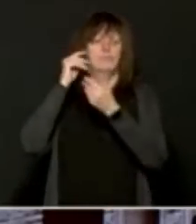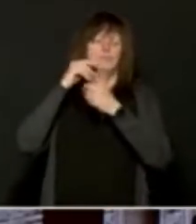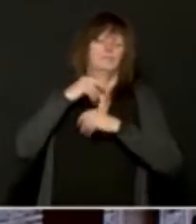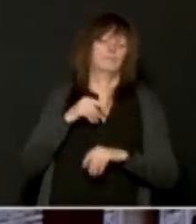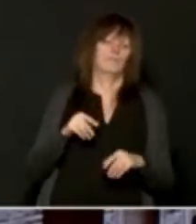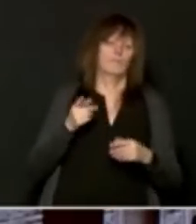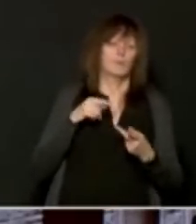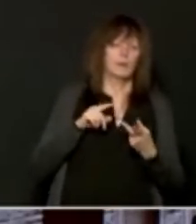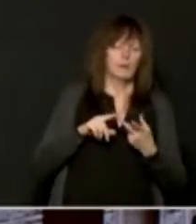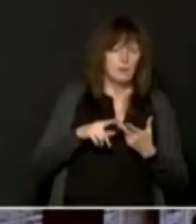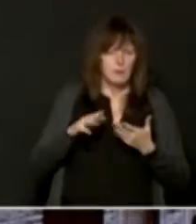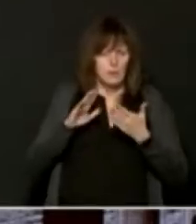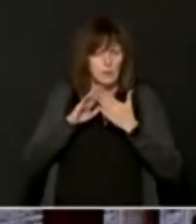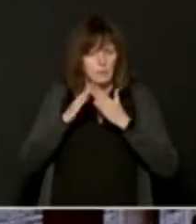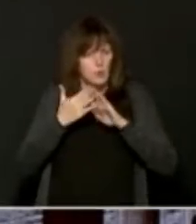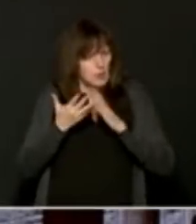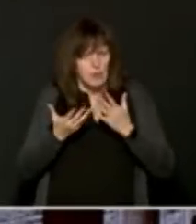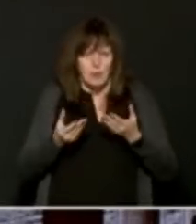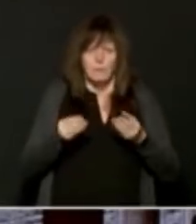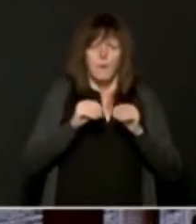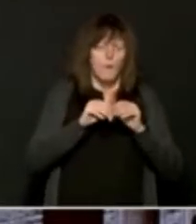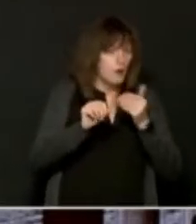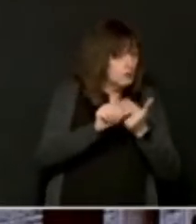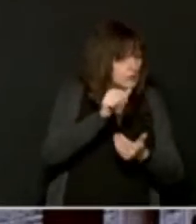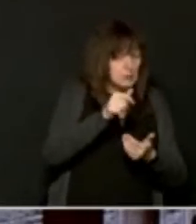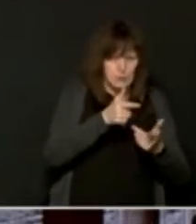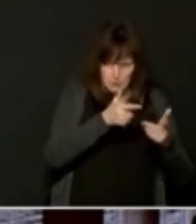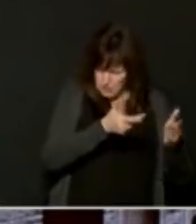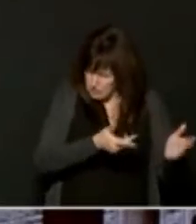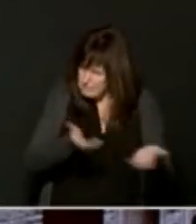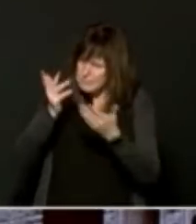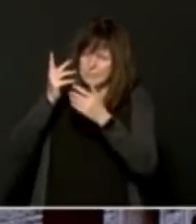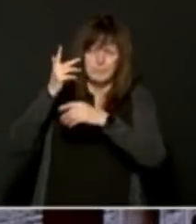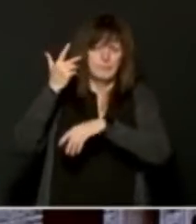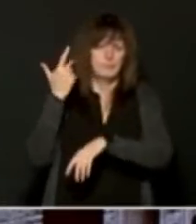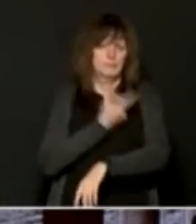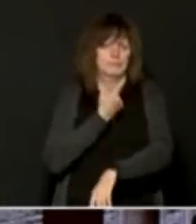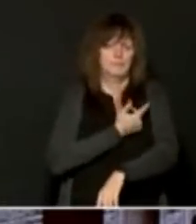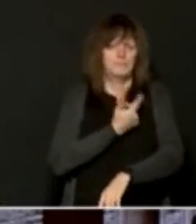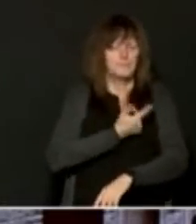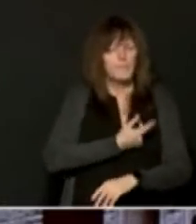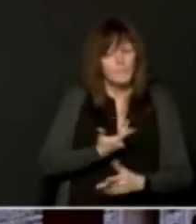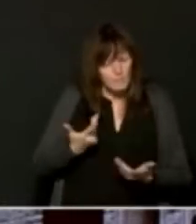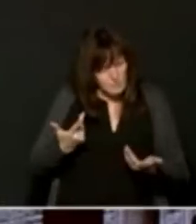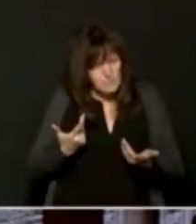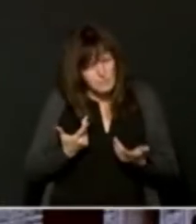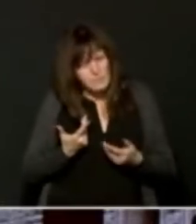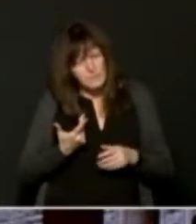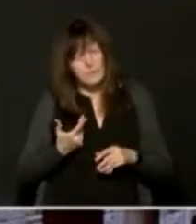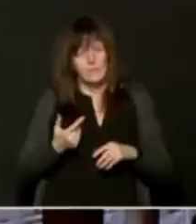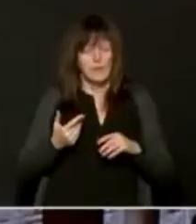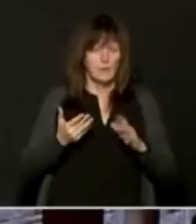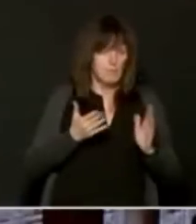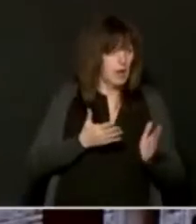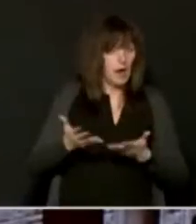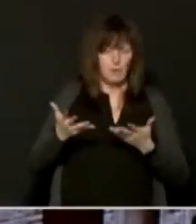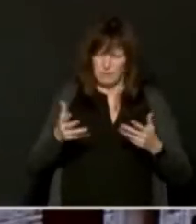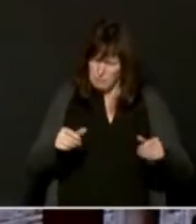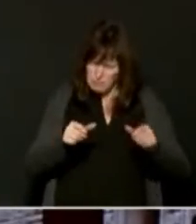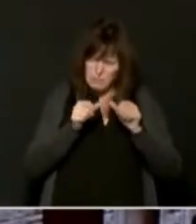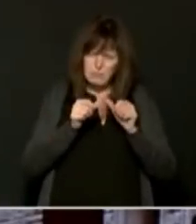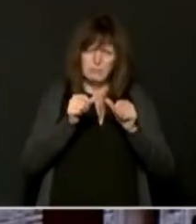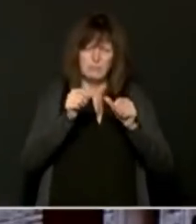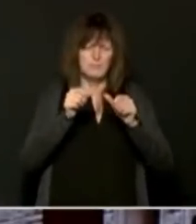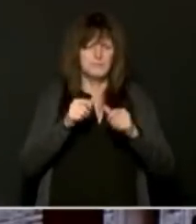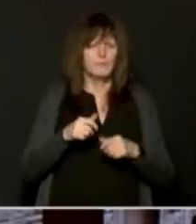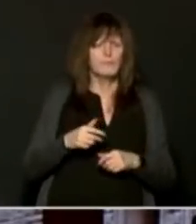risk. So we are focusing and continuing our plan of age at risk, and the children and adolescents, we will actively develop a